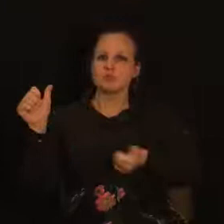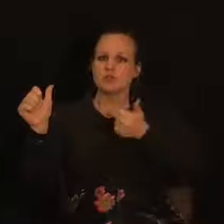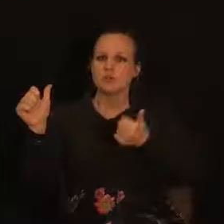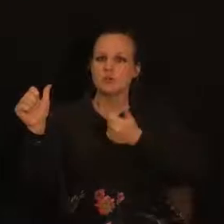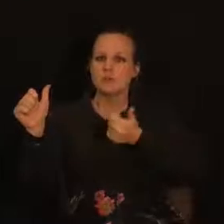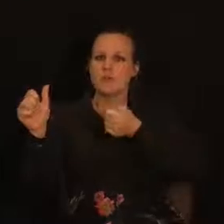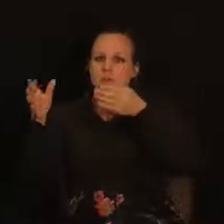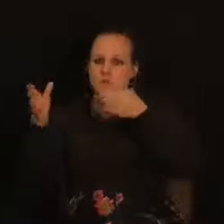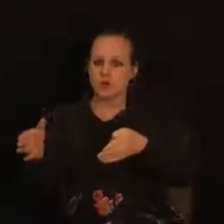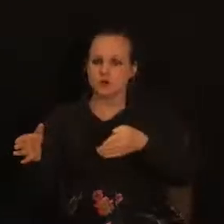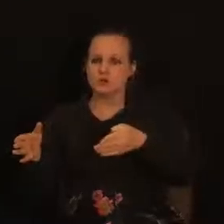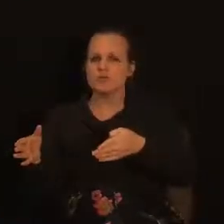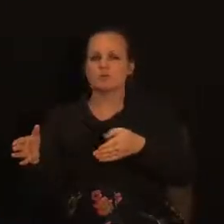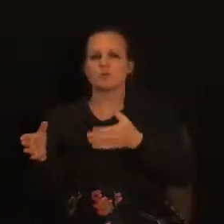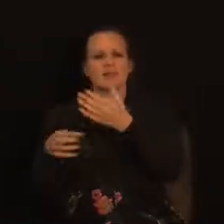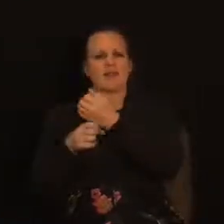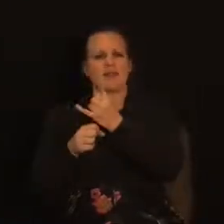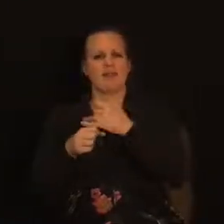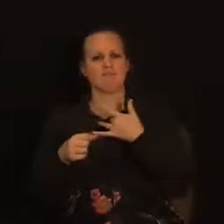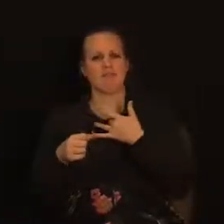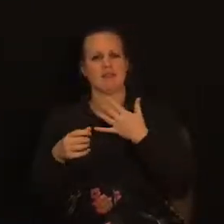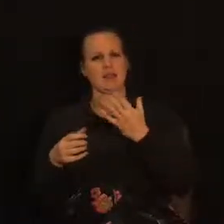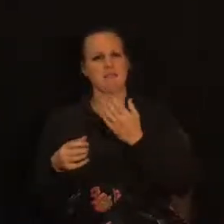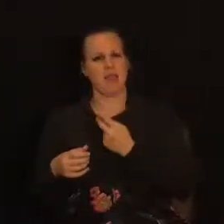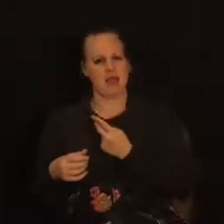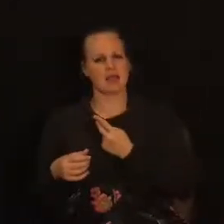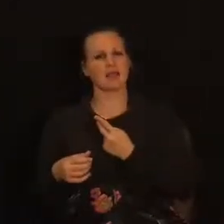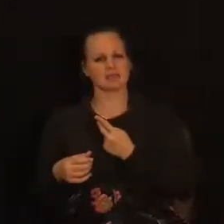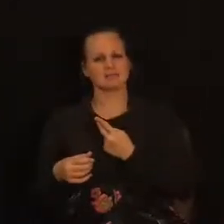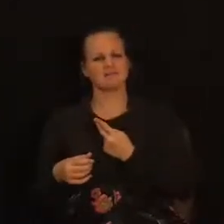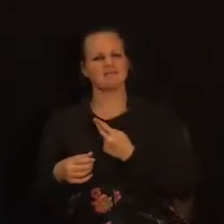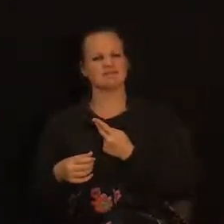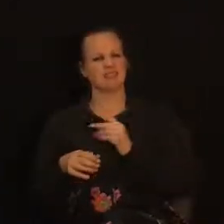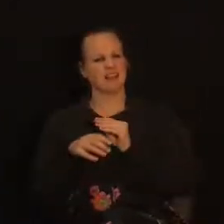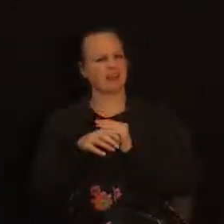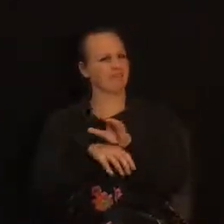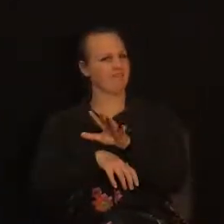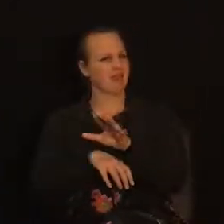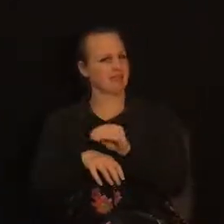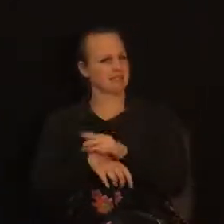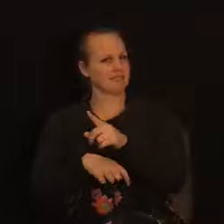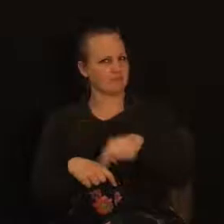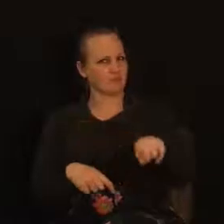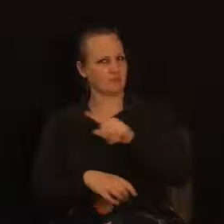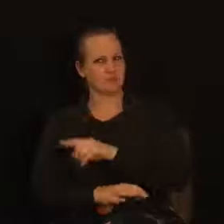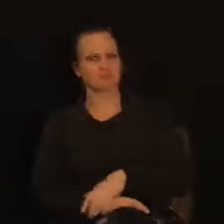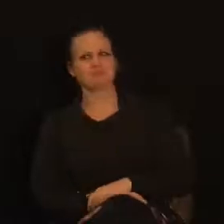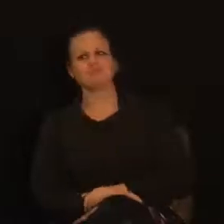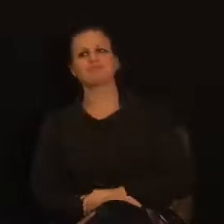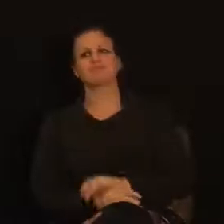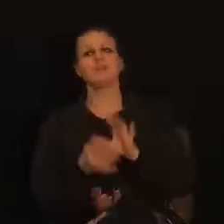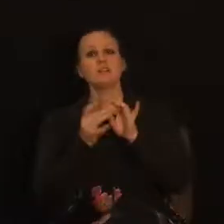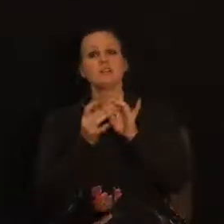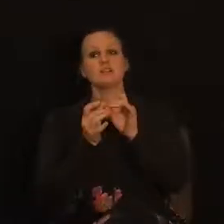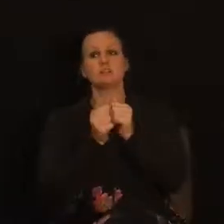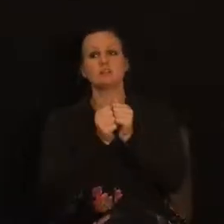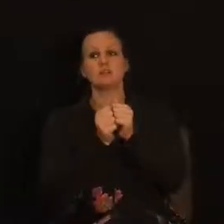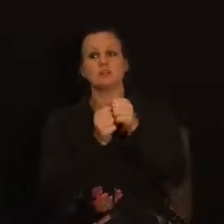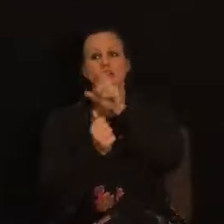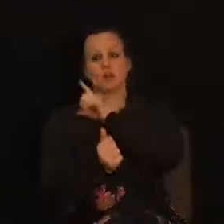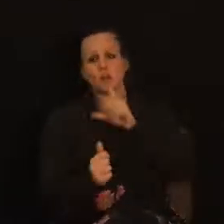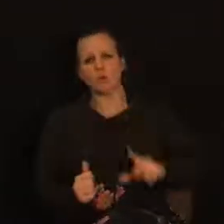like a side piece of advice there. But, you know, a relationship with the Lord is so much like a marriage, but even